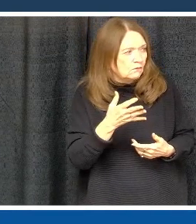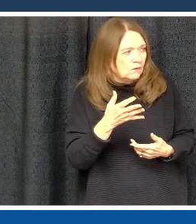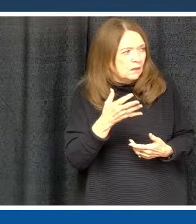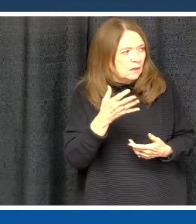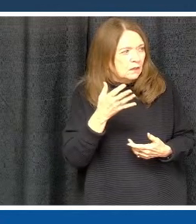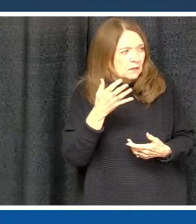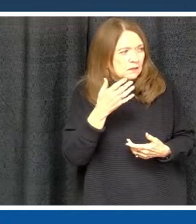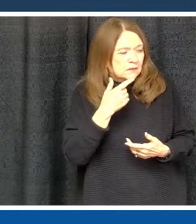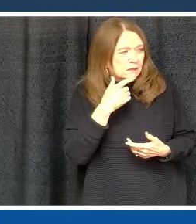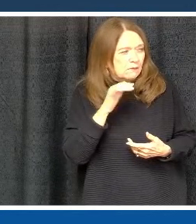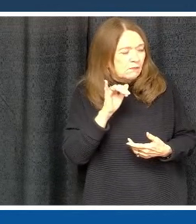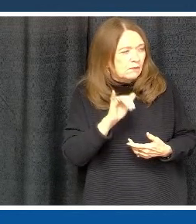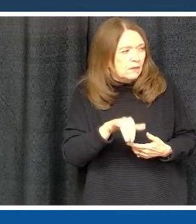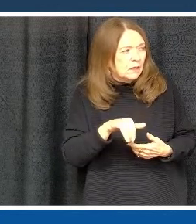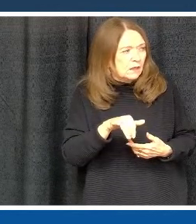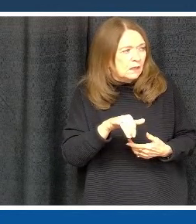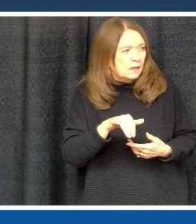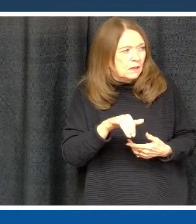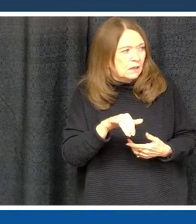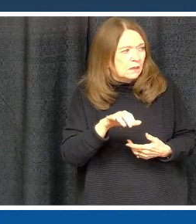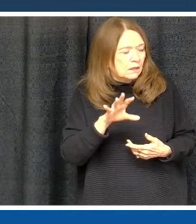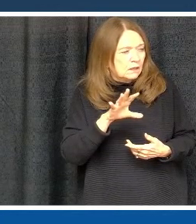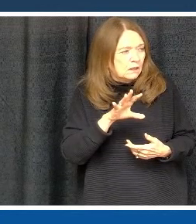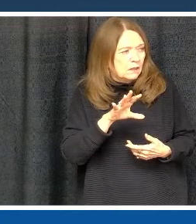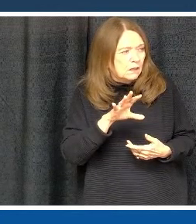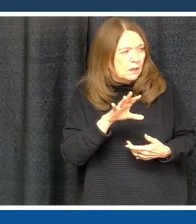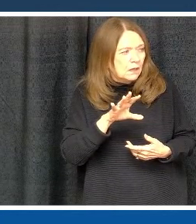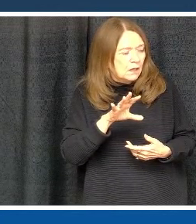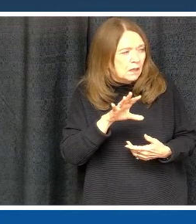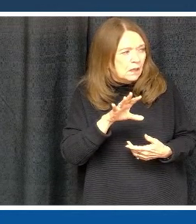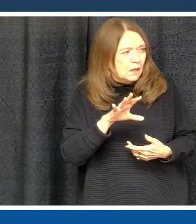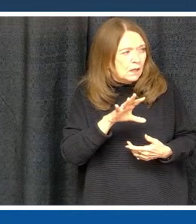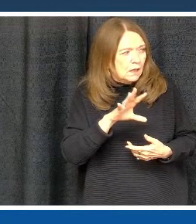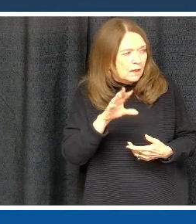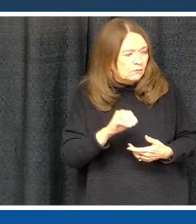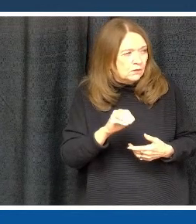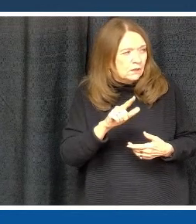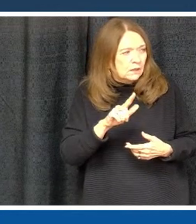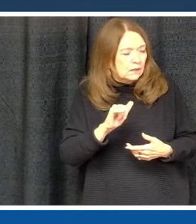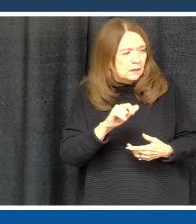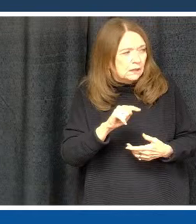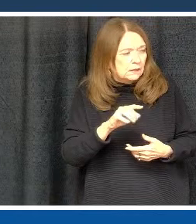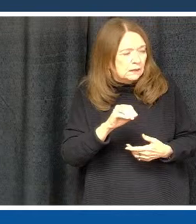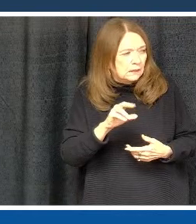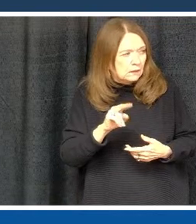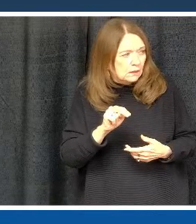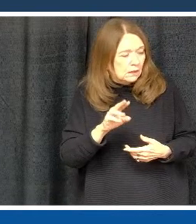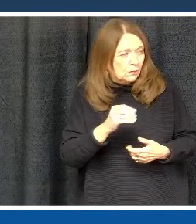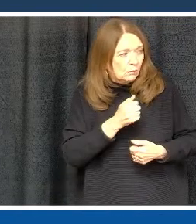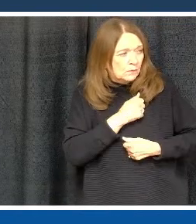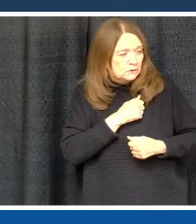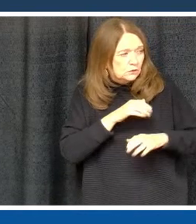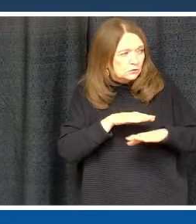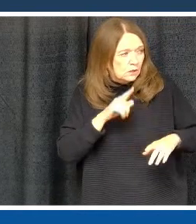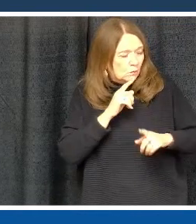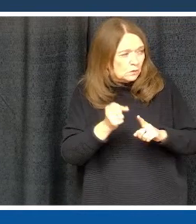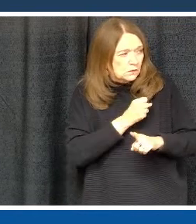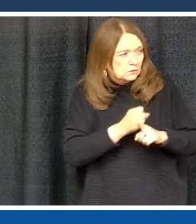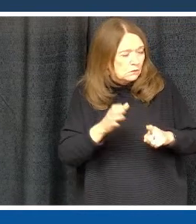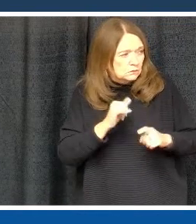us, that a Afro-Latino military child was assaulted by a